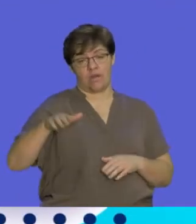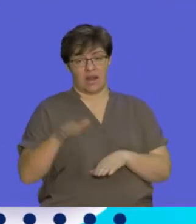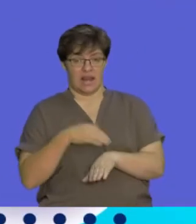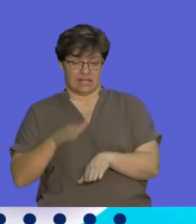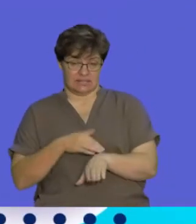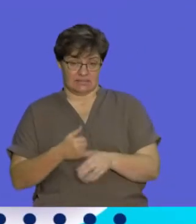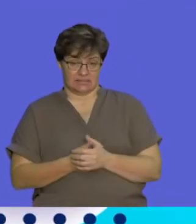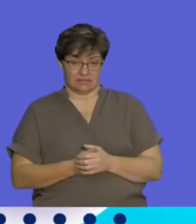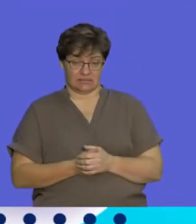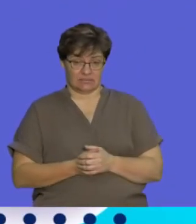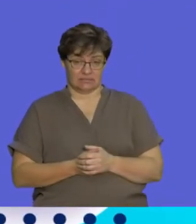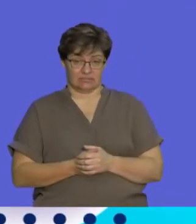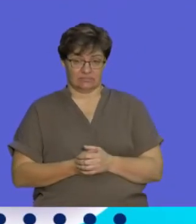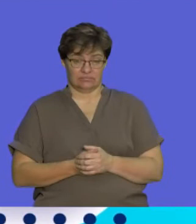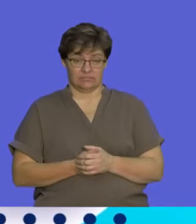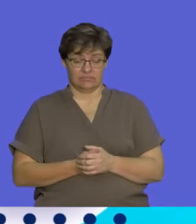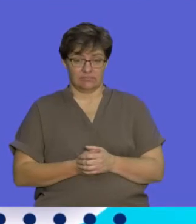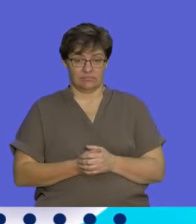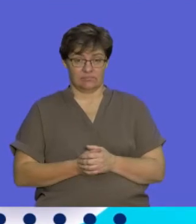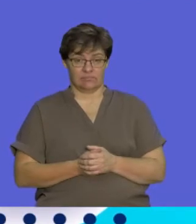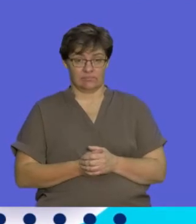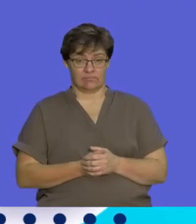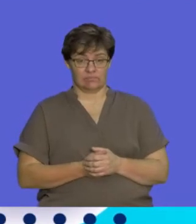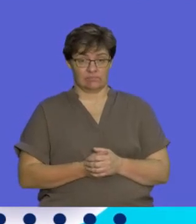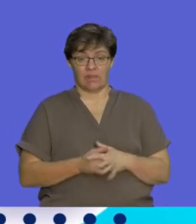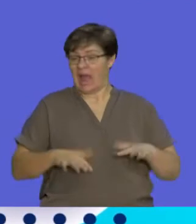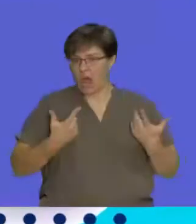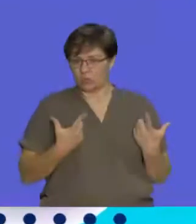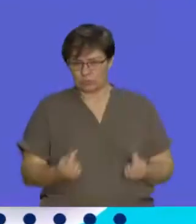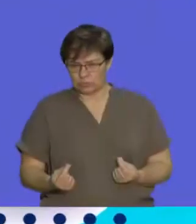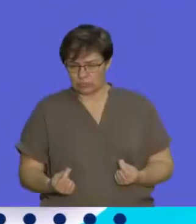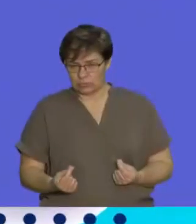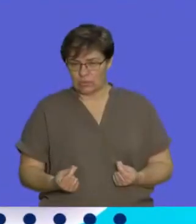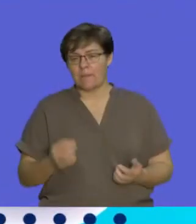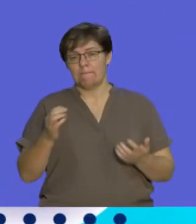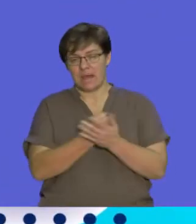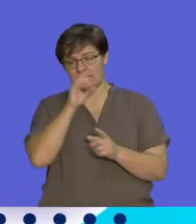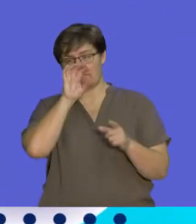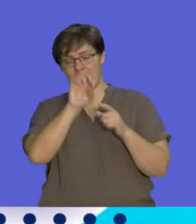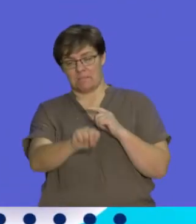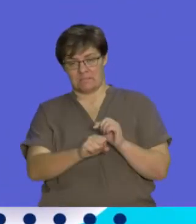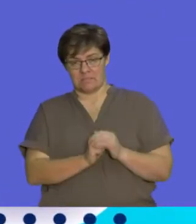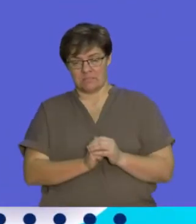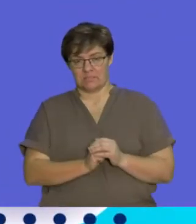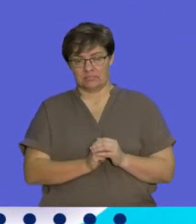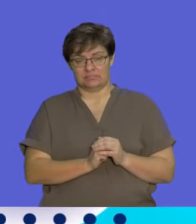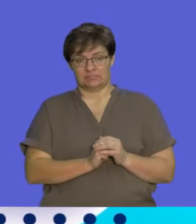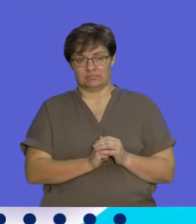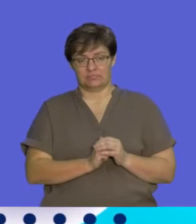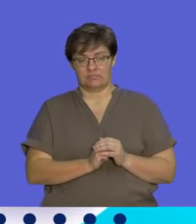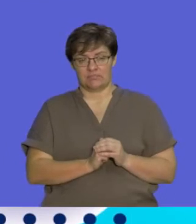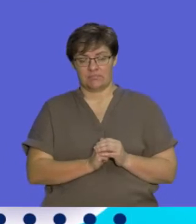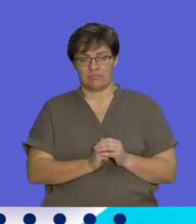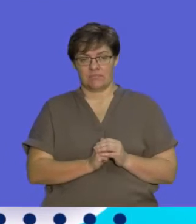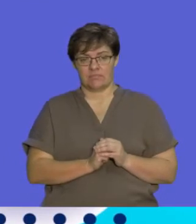walking and being late. Now, to do that, we've got to recognize that these are going to